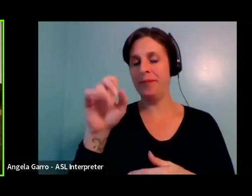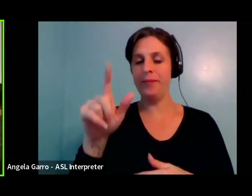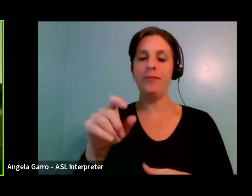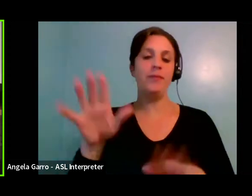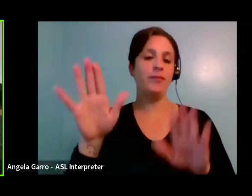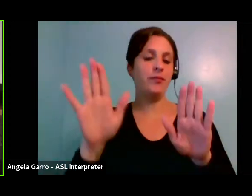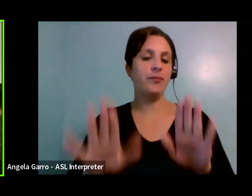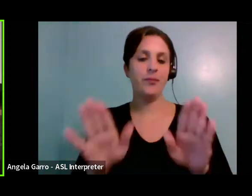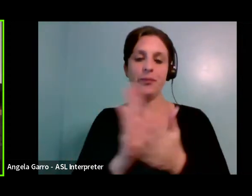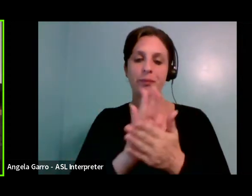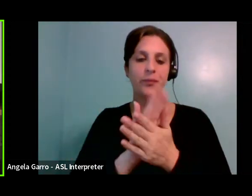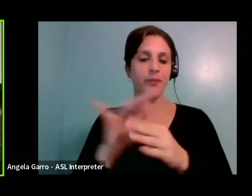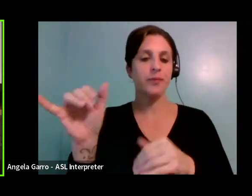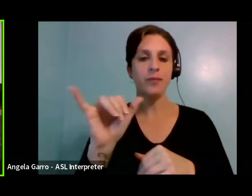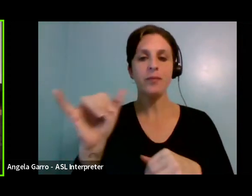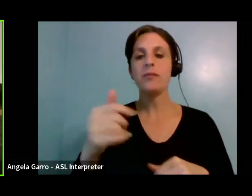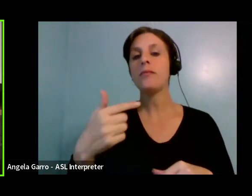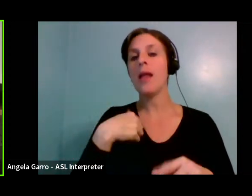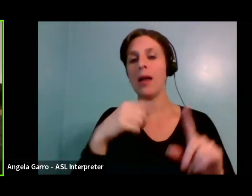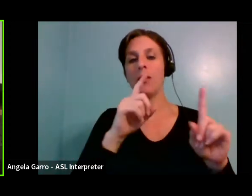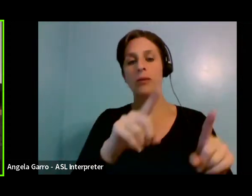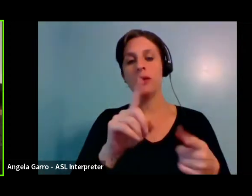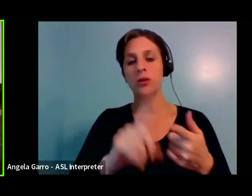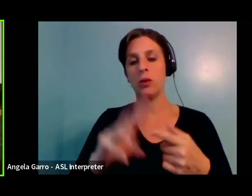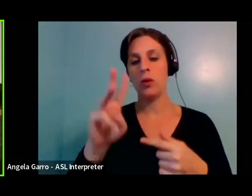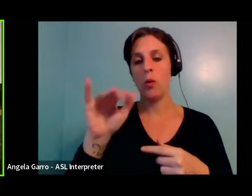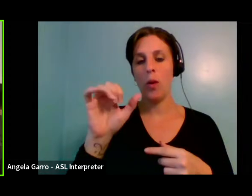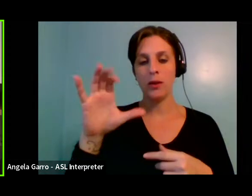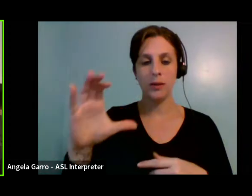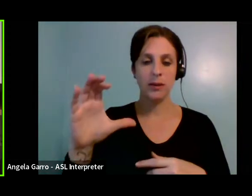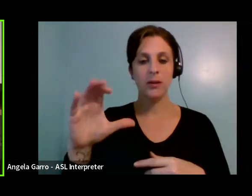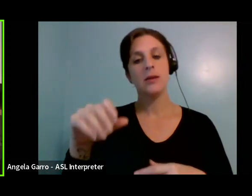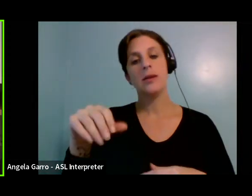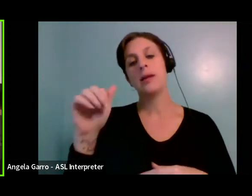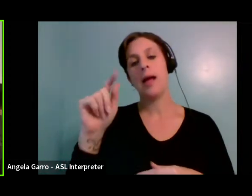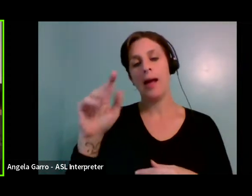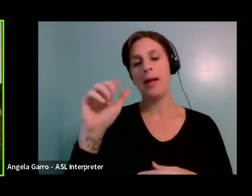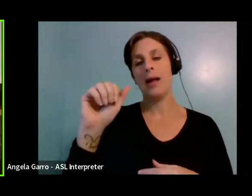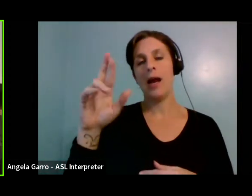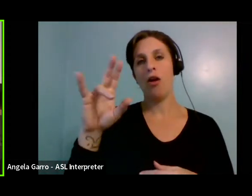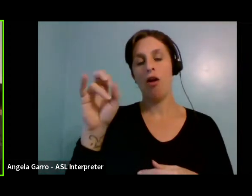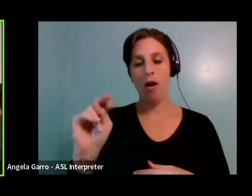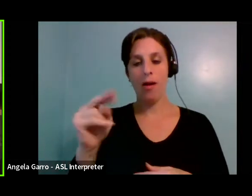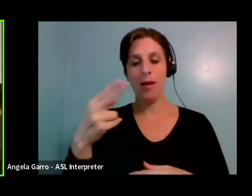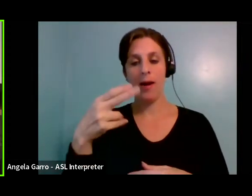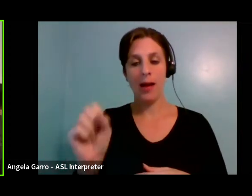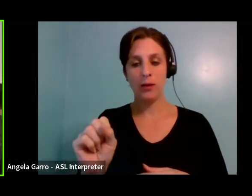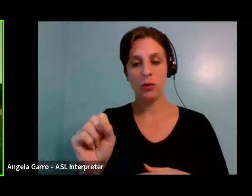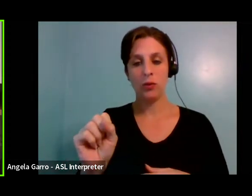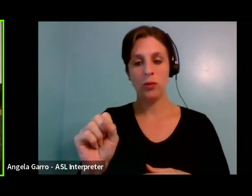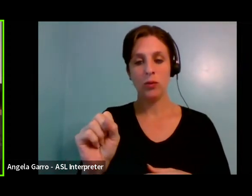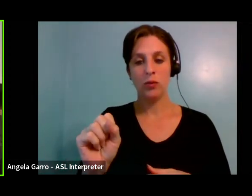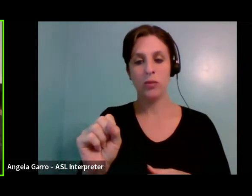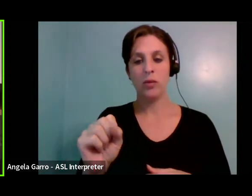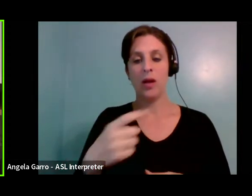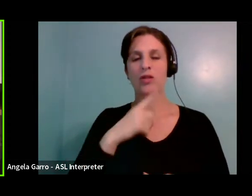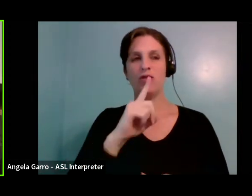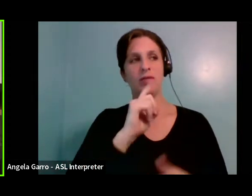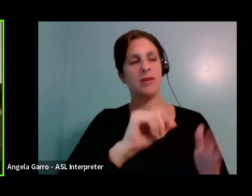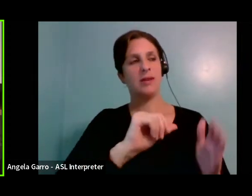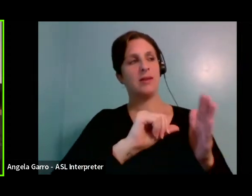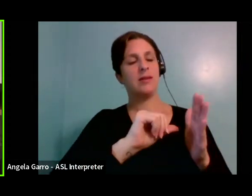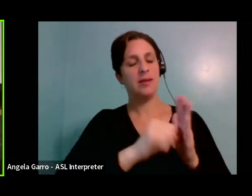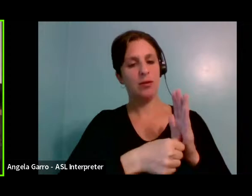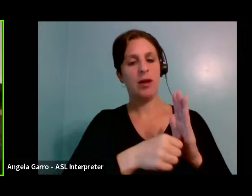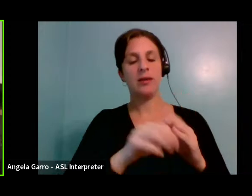well. I attended the WASC at Aragon High School. I was really impressed by